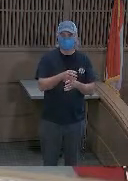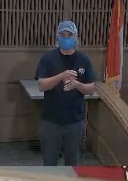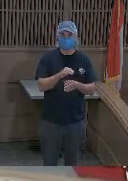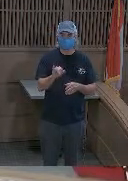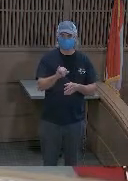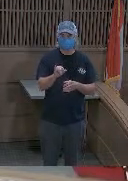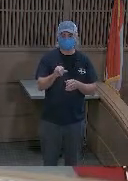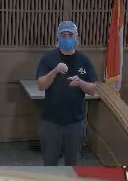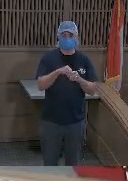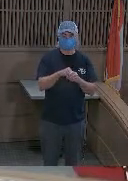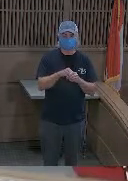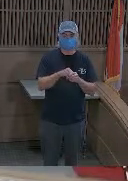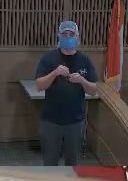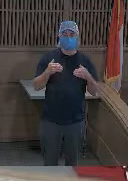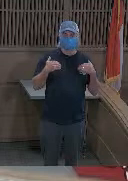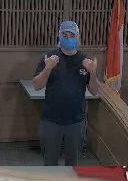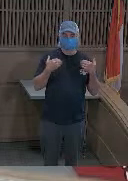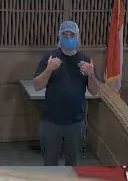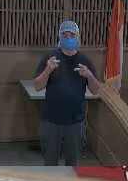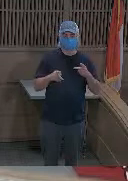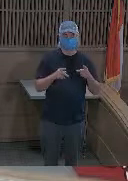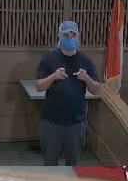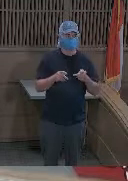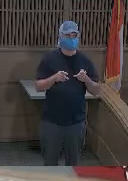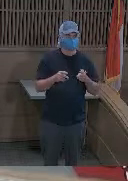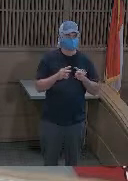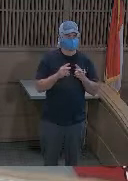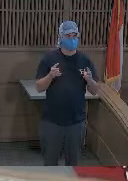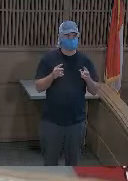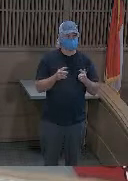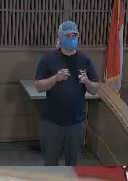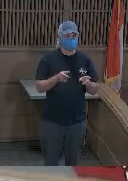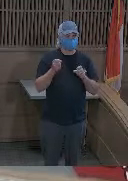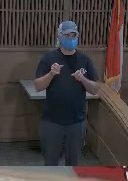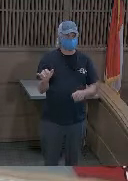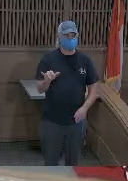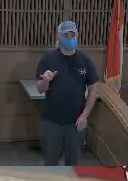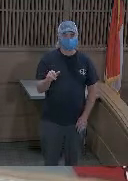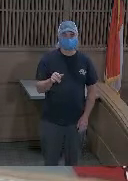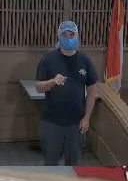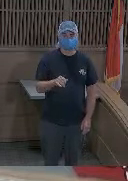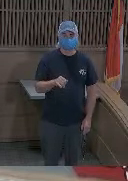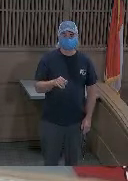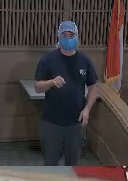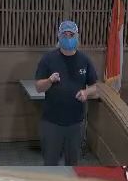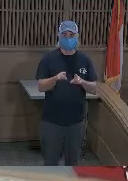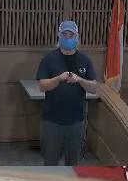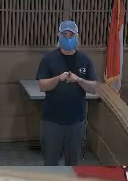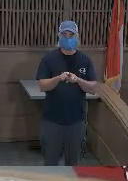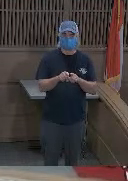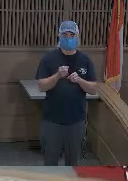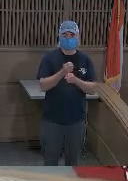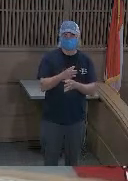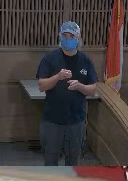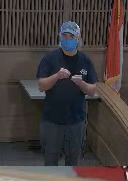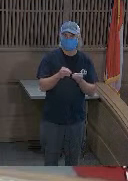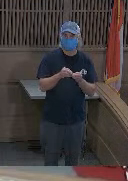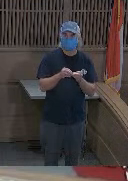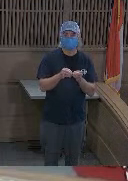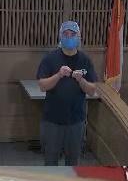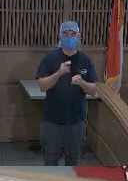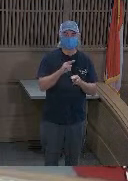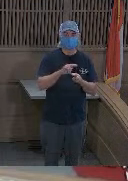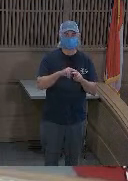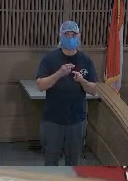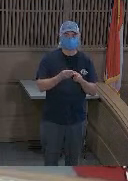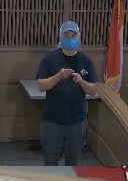in younger people at a higher rate than it ever has before. It's also causing more hospitalizations among young